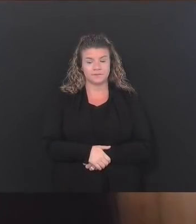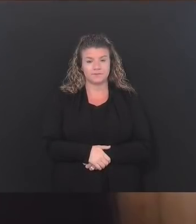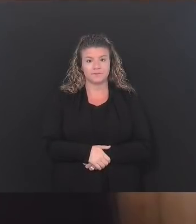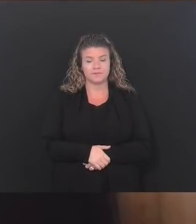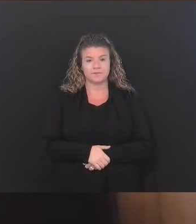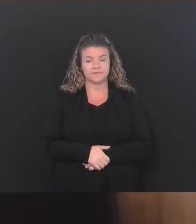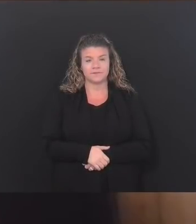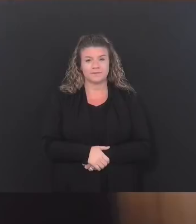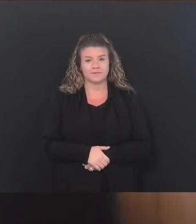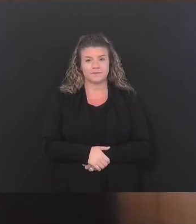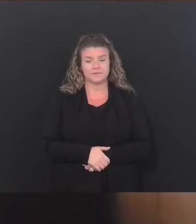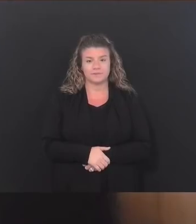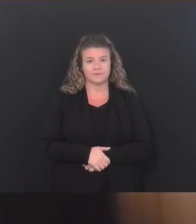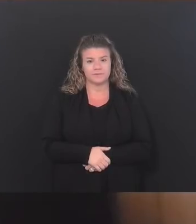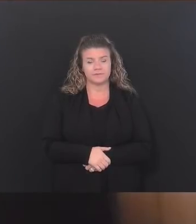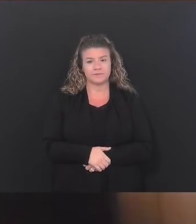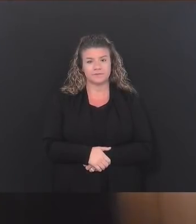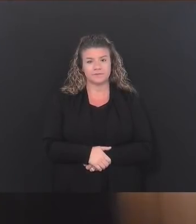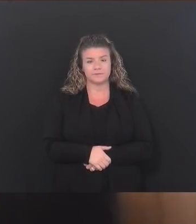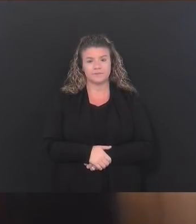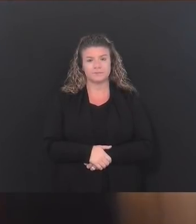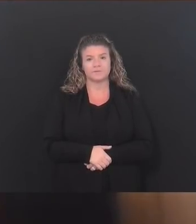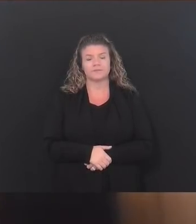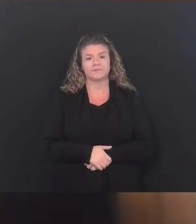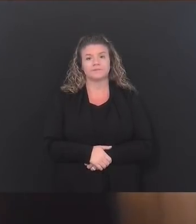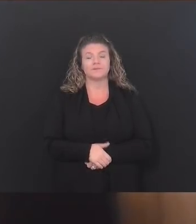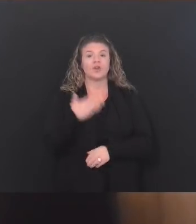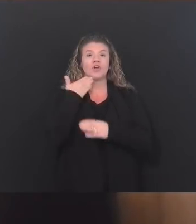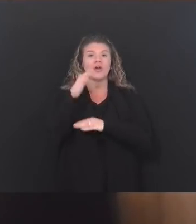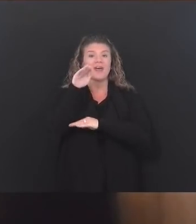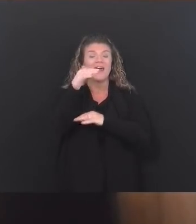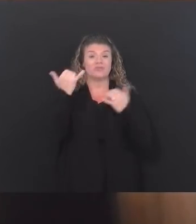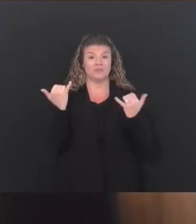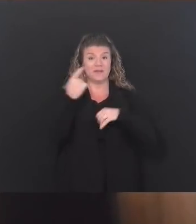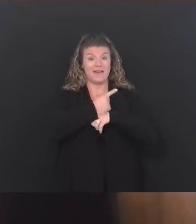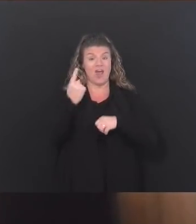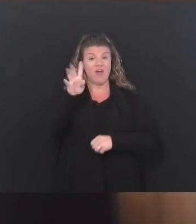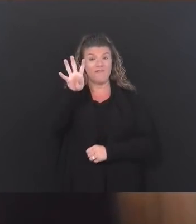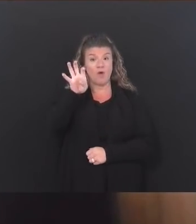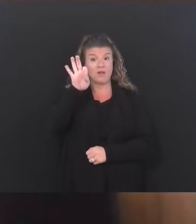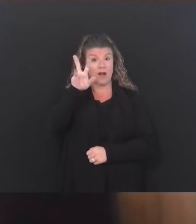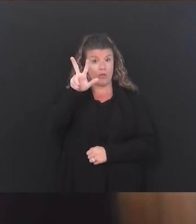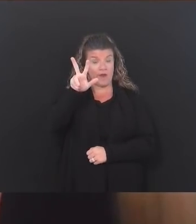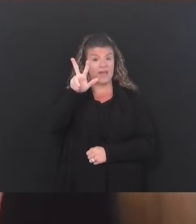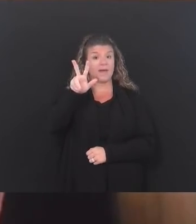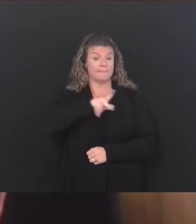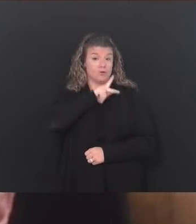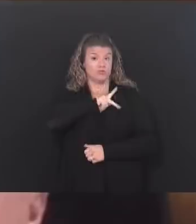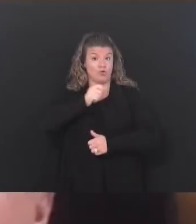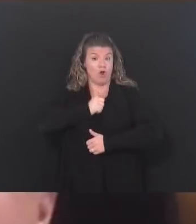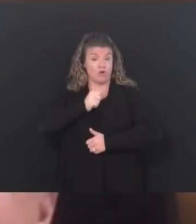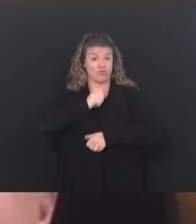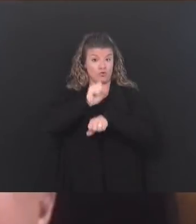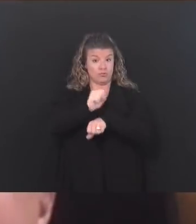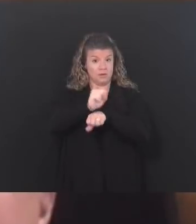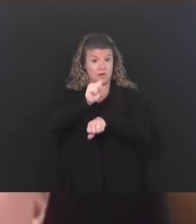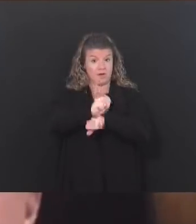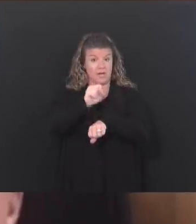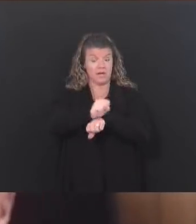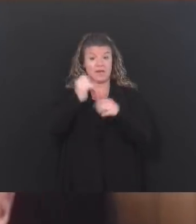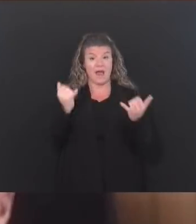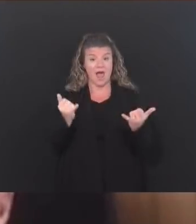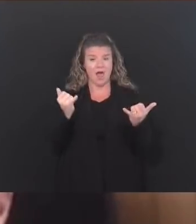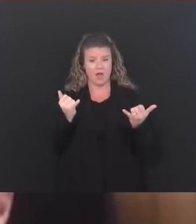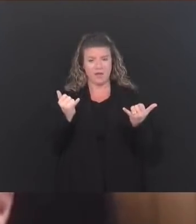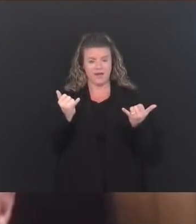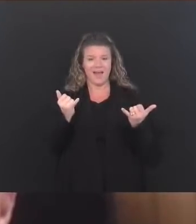Good afternoon. Today we have 493 National Guard personnel on duty. Just to highlight some